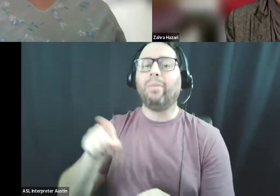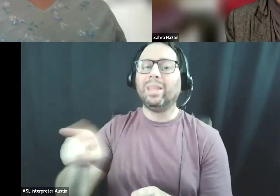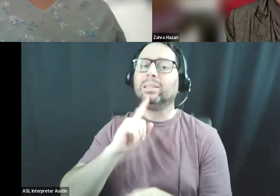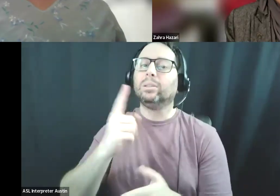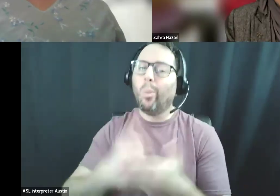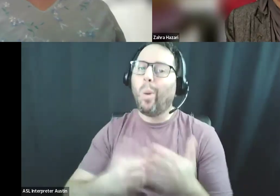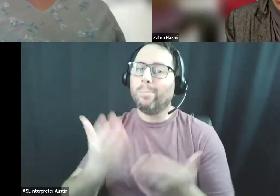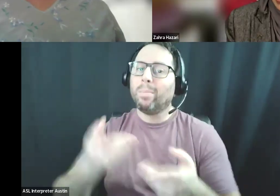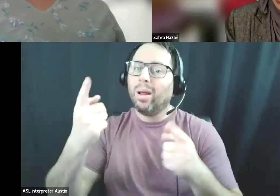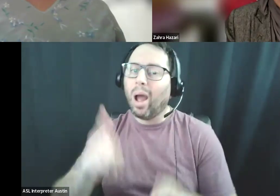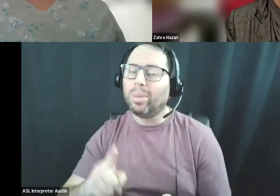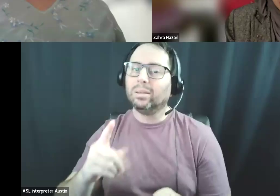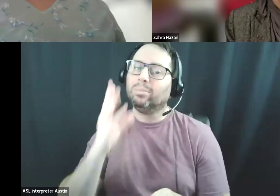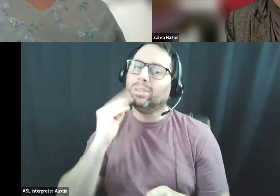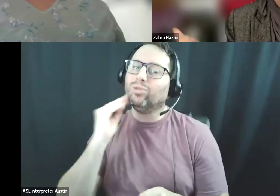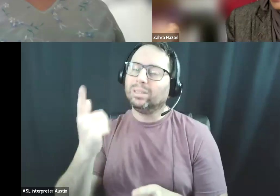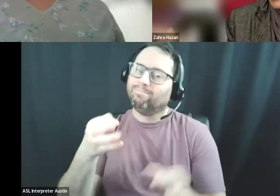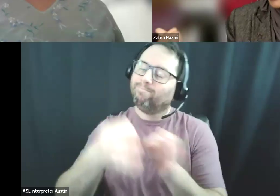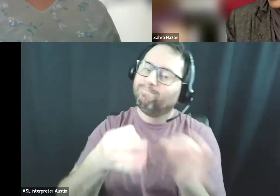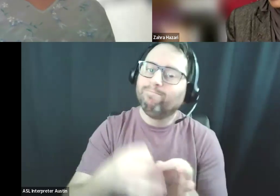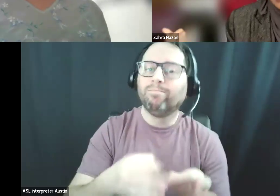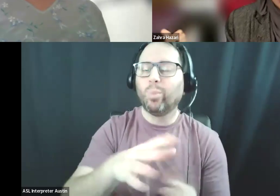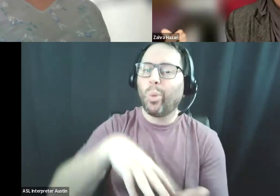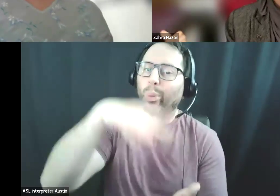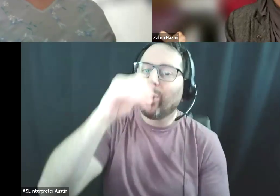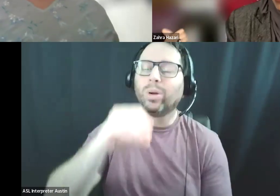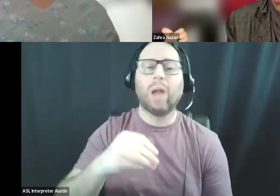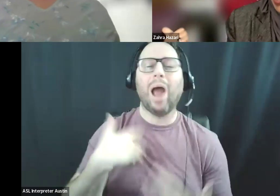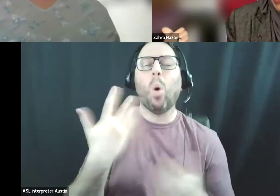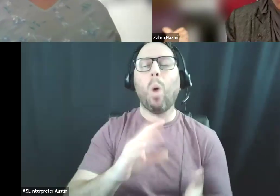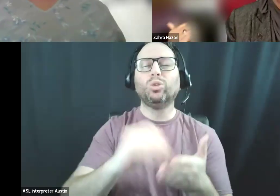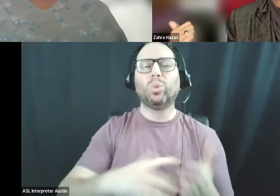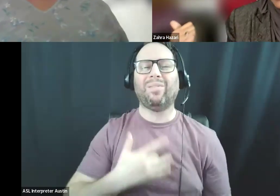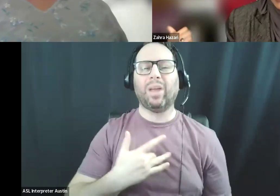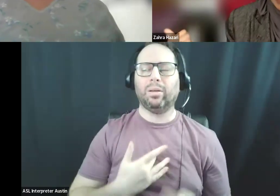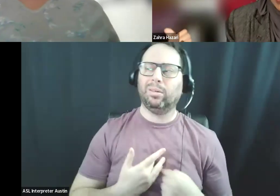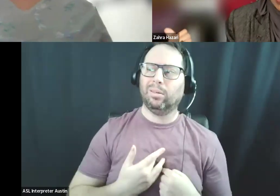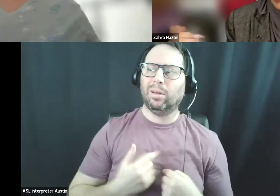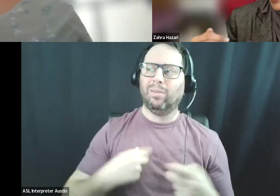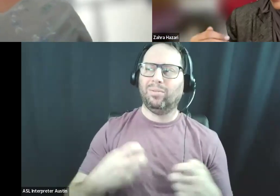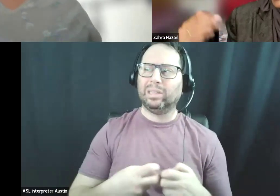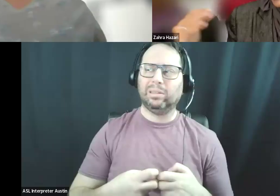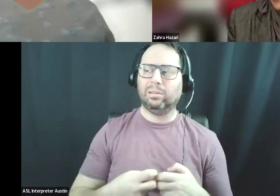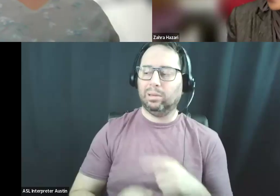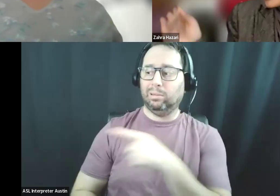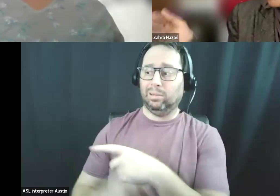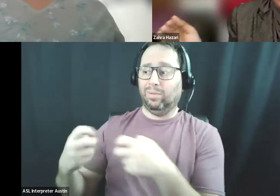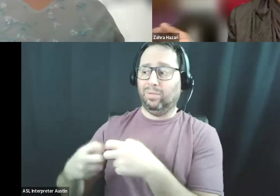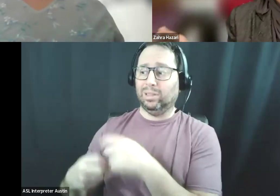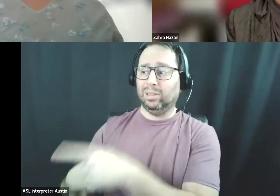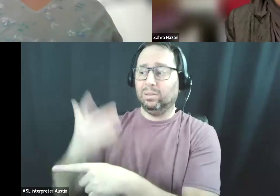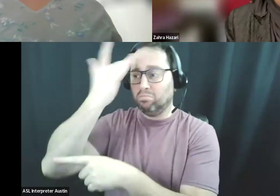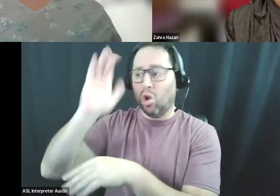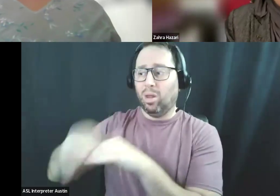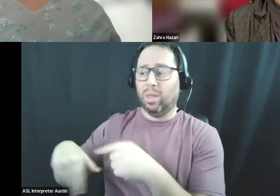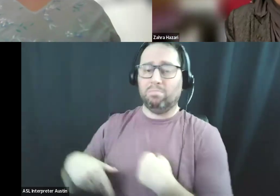then you're not saying, oh, I'm not as smart as this kid next to me, that's why I'm not a physics person. You're like, no, there's something